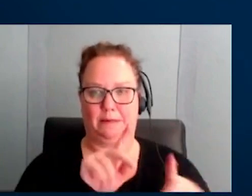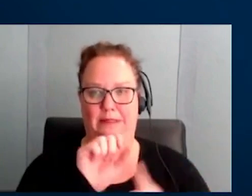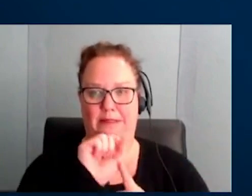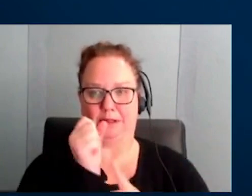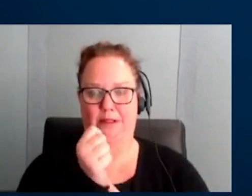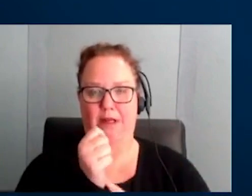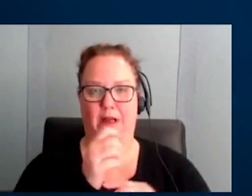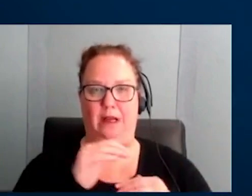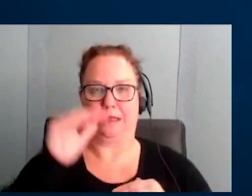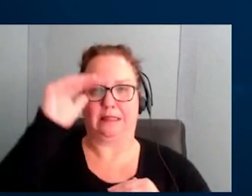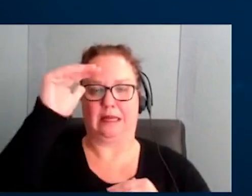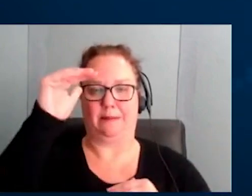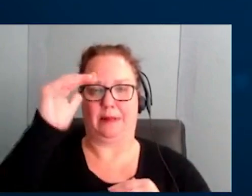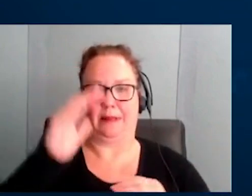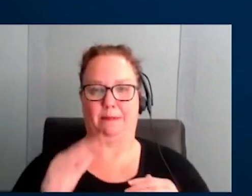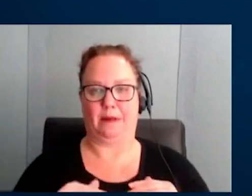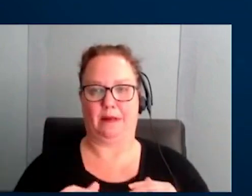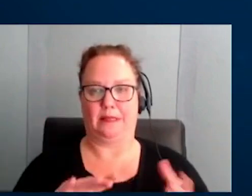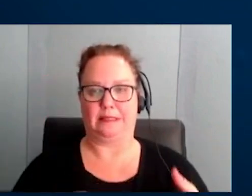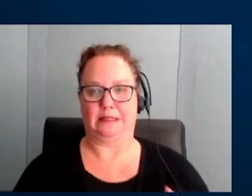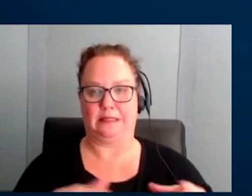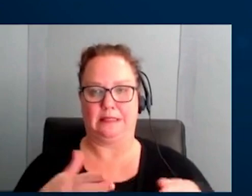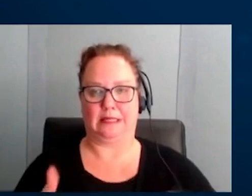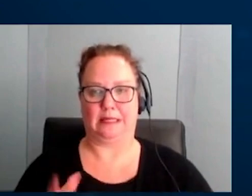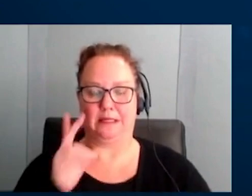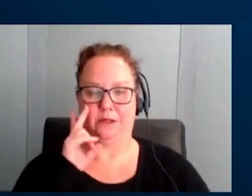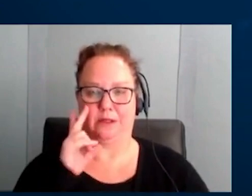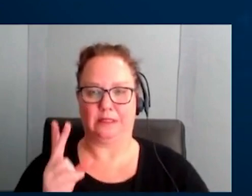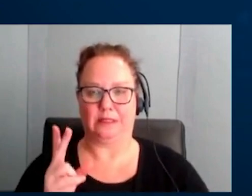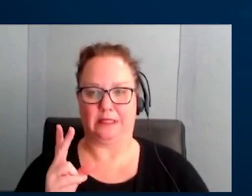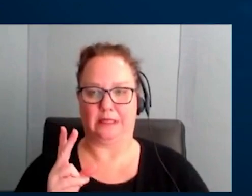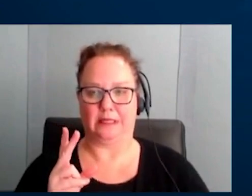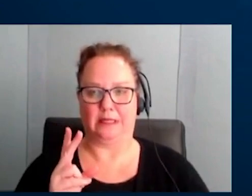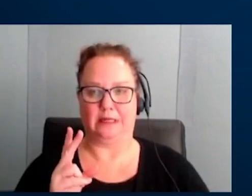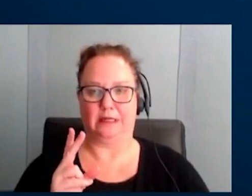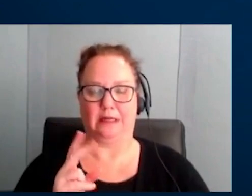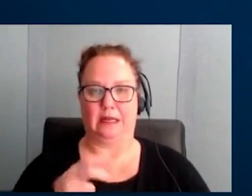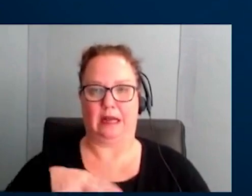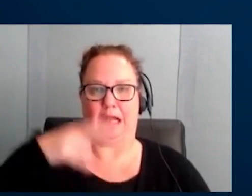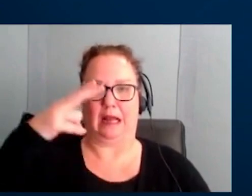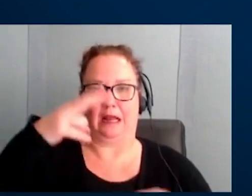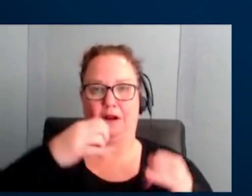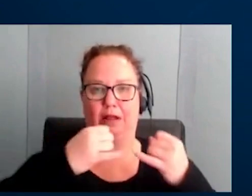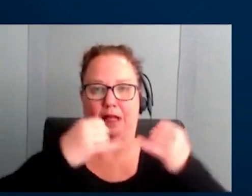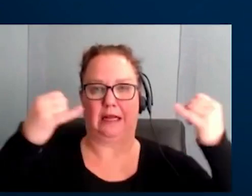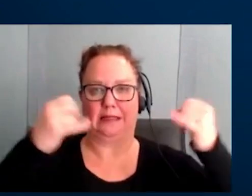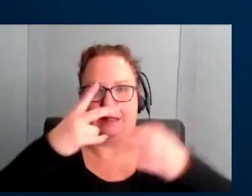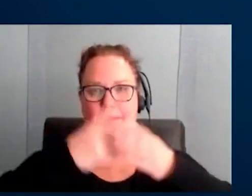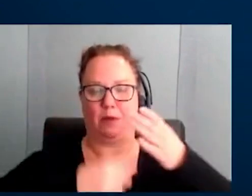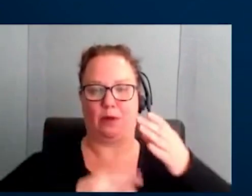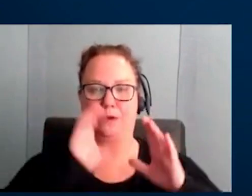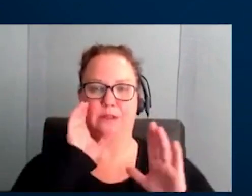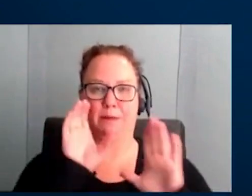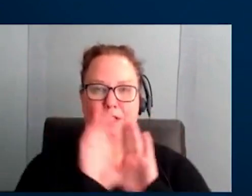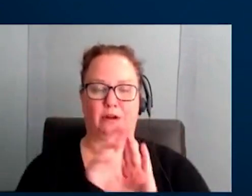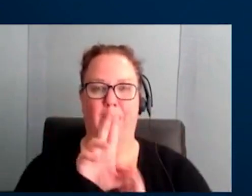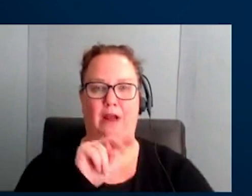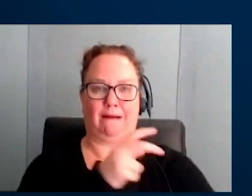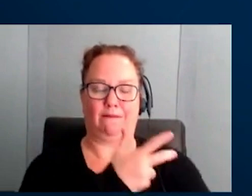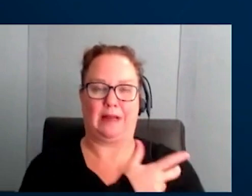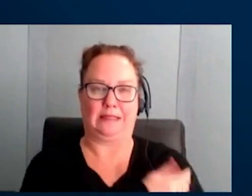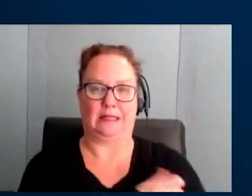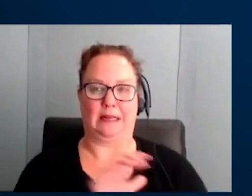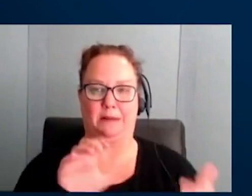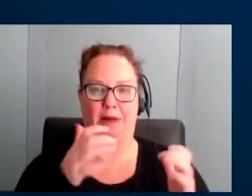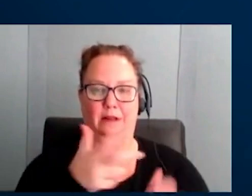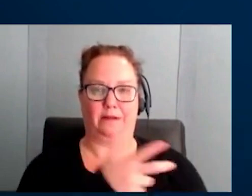and then on the bottom, that's deaths. And you can see that the higher lines in both of those graphs are the unvaccinated versus the